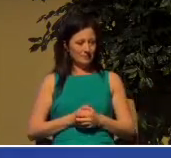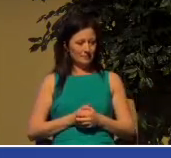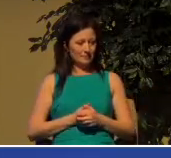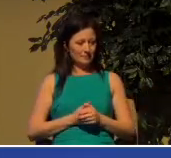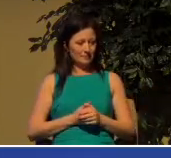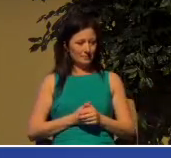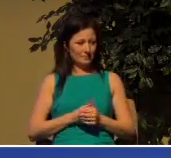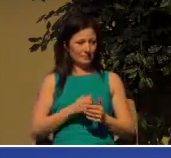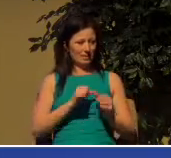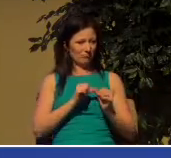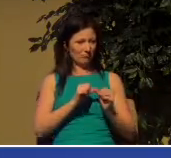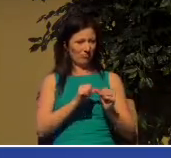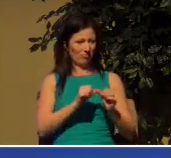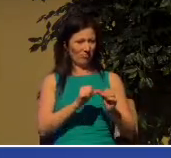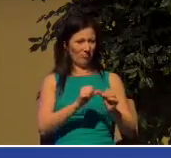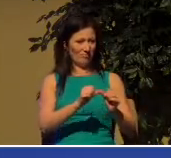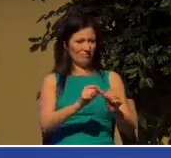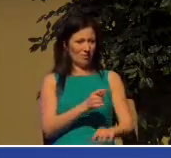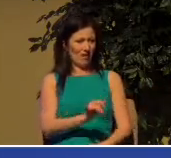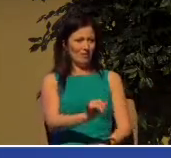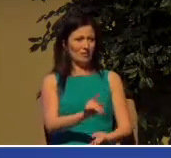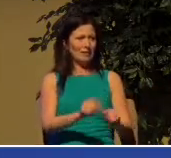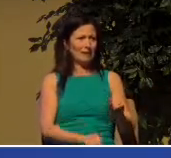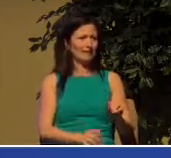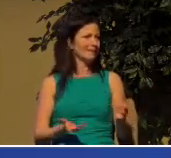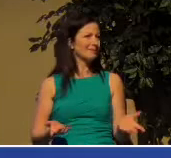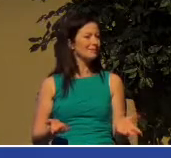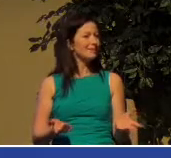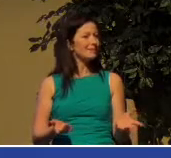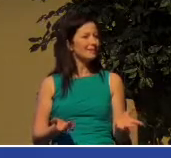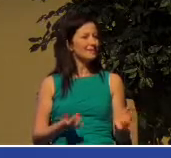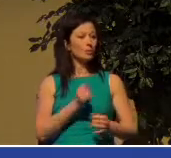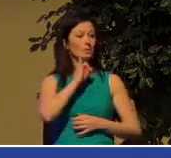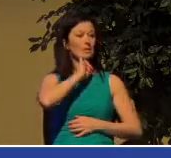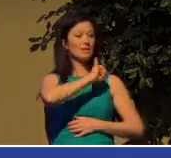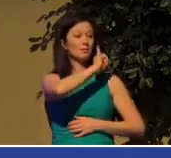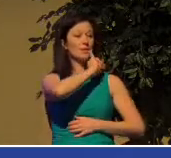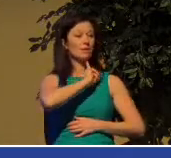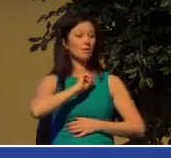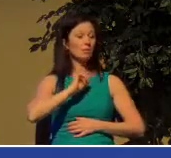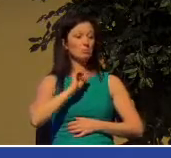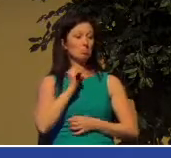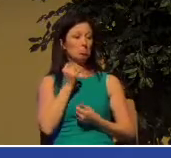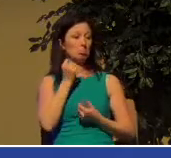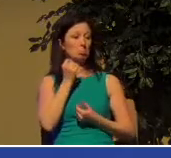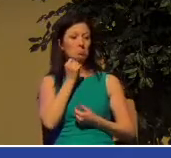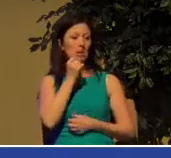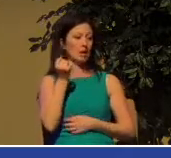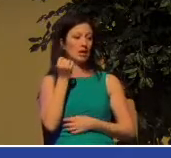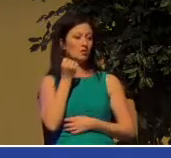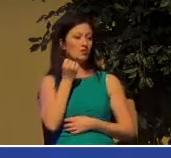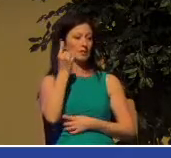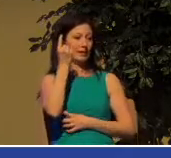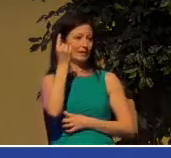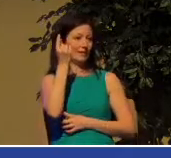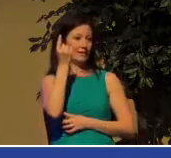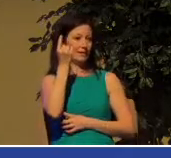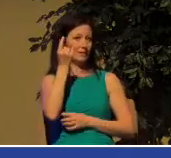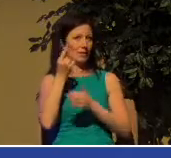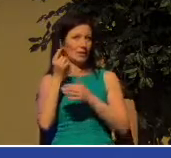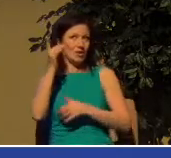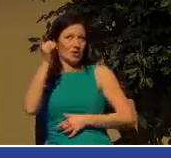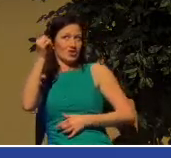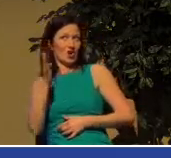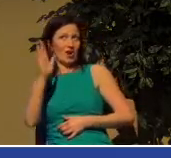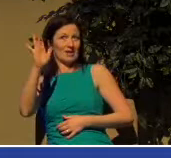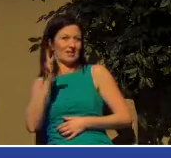it doesn't last. And so what Israel didn't understand, but what was present in God's heart all along, is